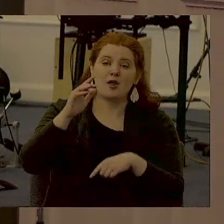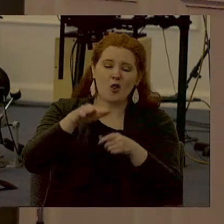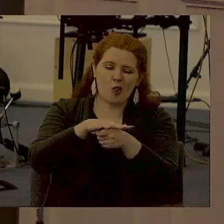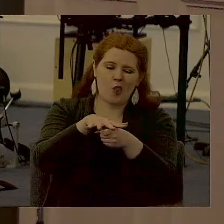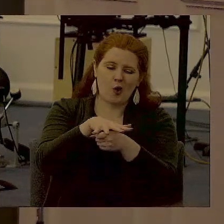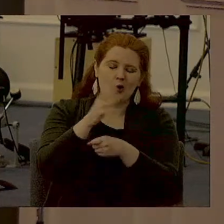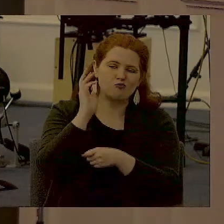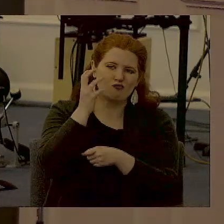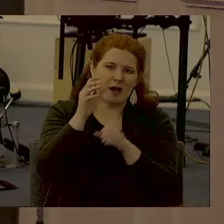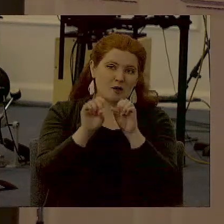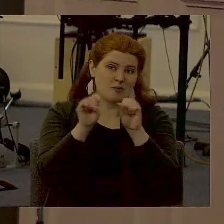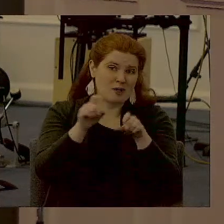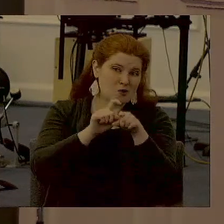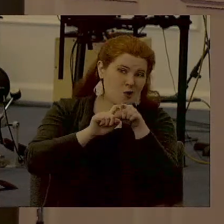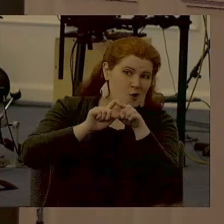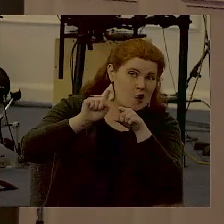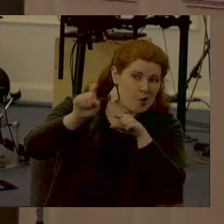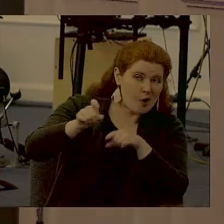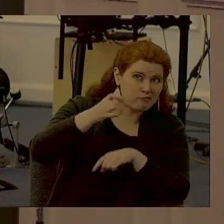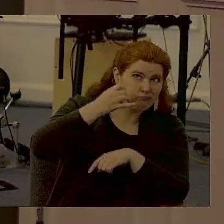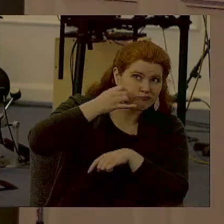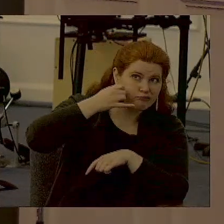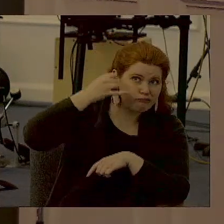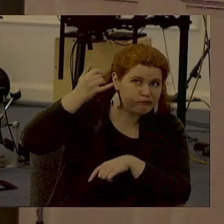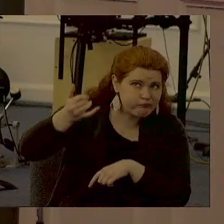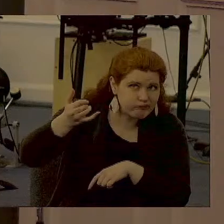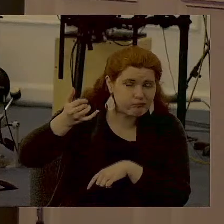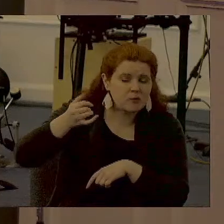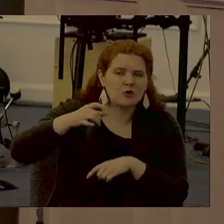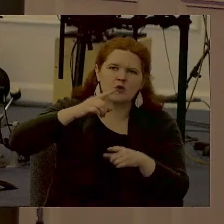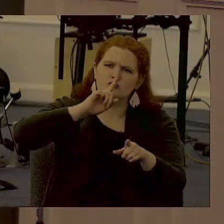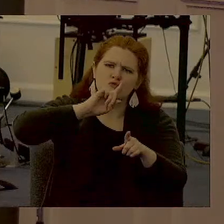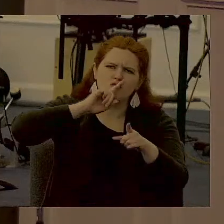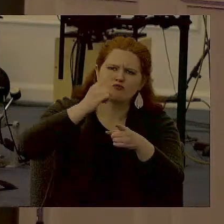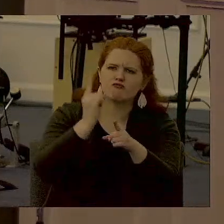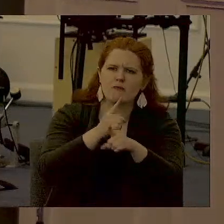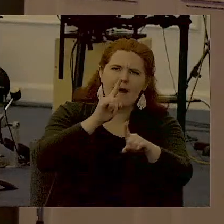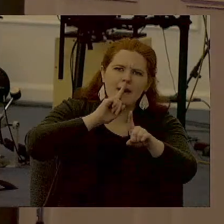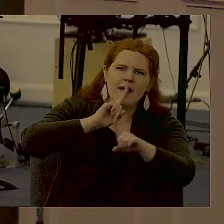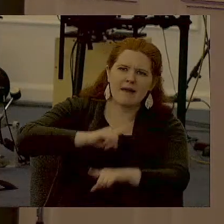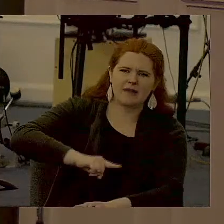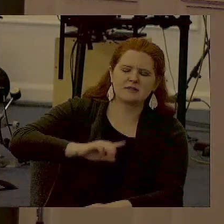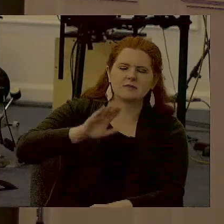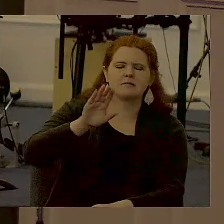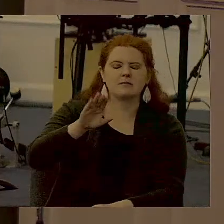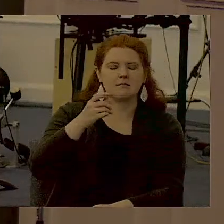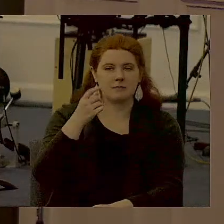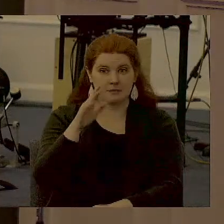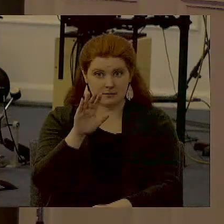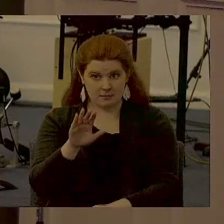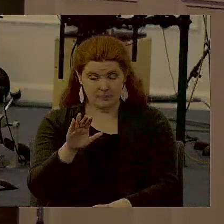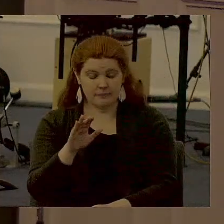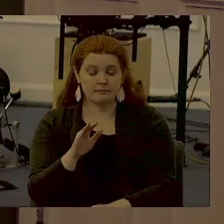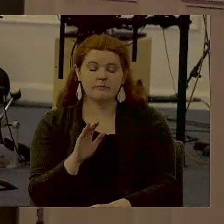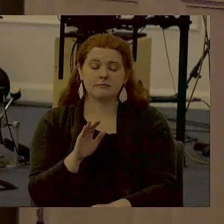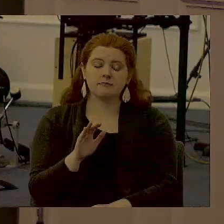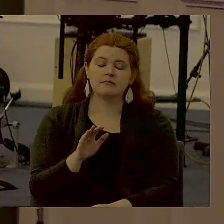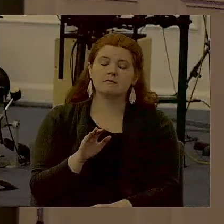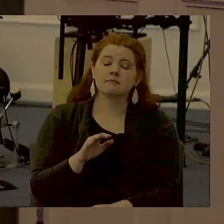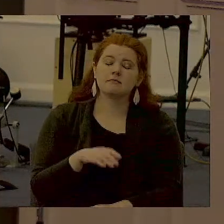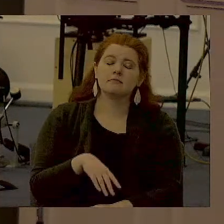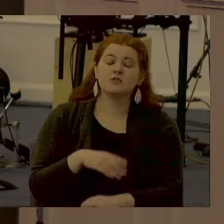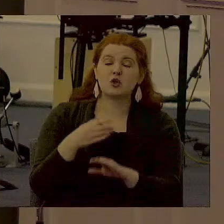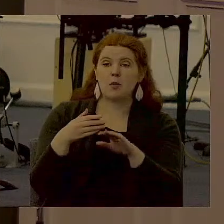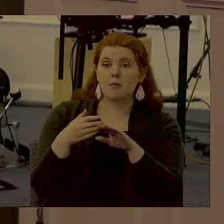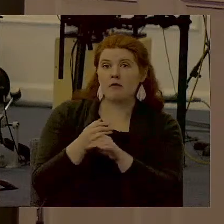local radio station and give the right answer. Now, for reference for some folks, right